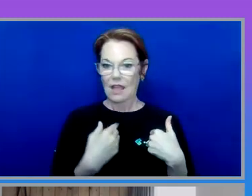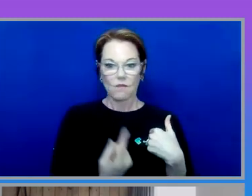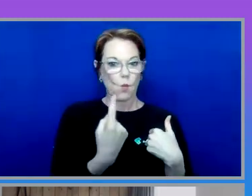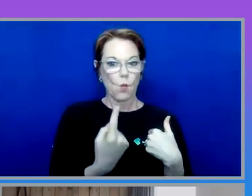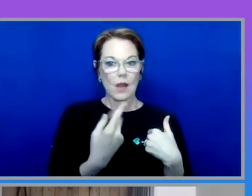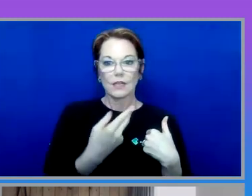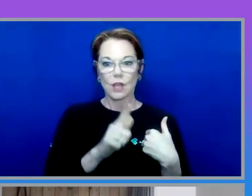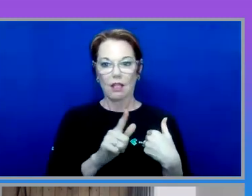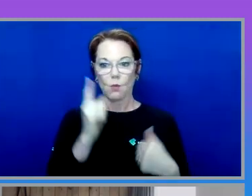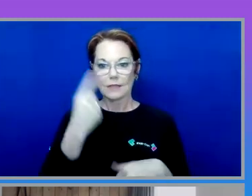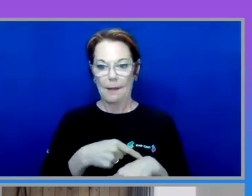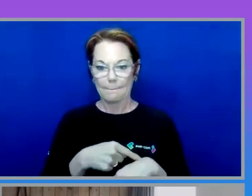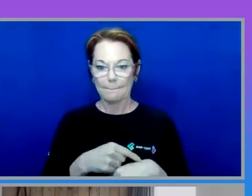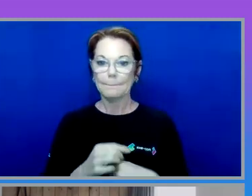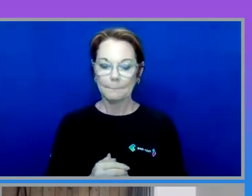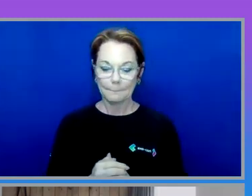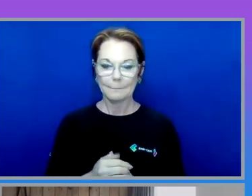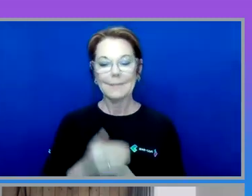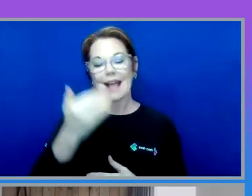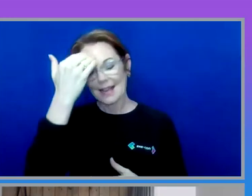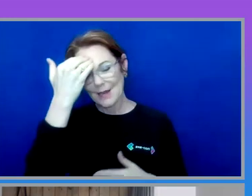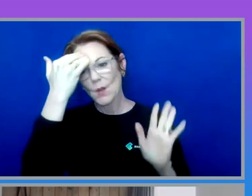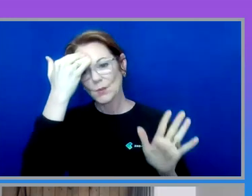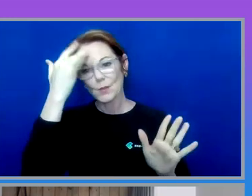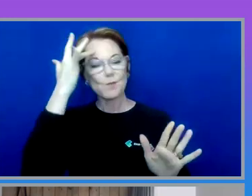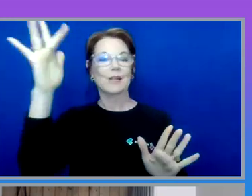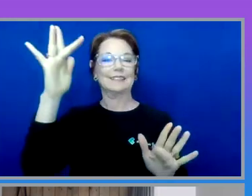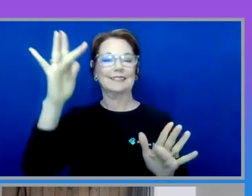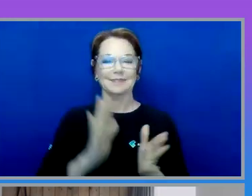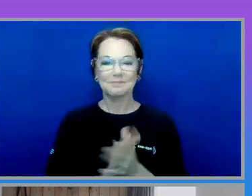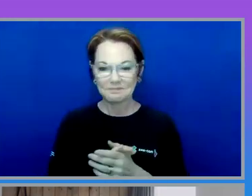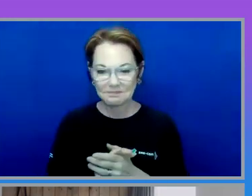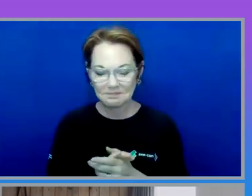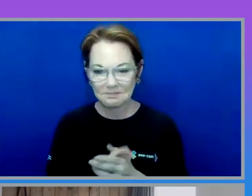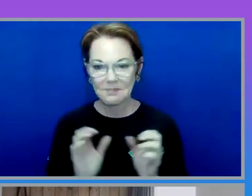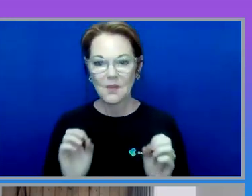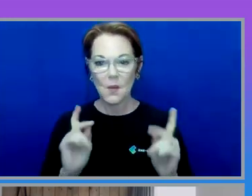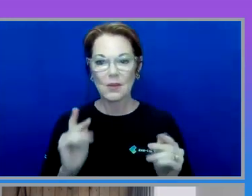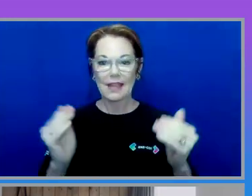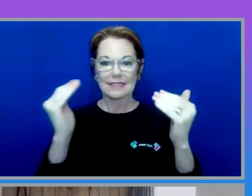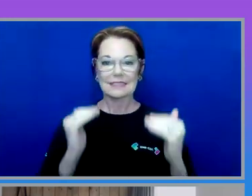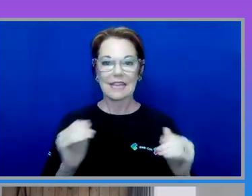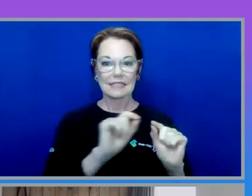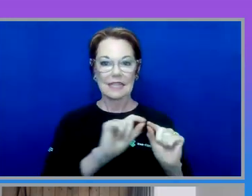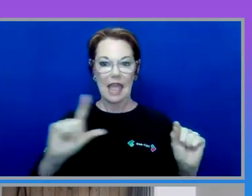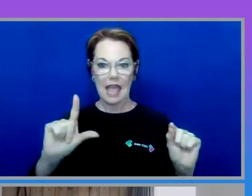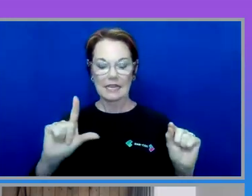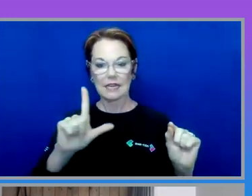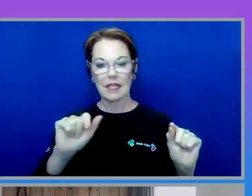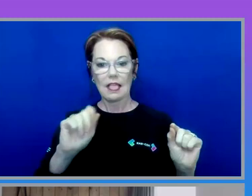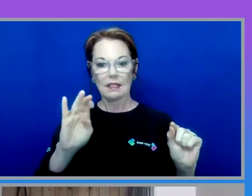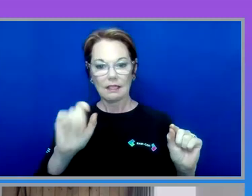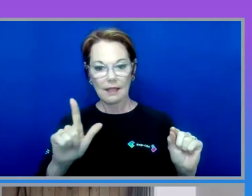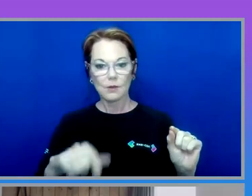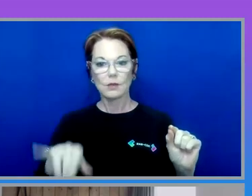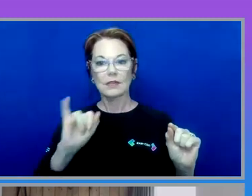time. I know, it's brilliant. Okay, next up in our headings, labels, and instructions, let's